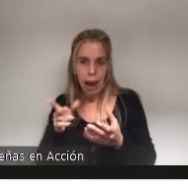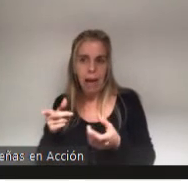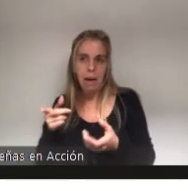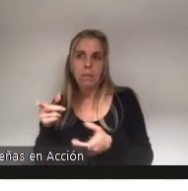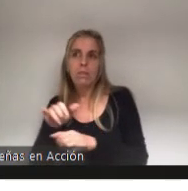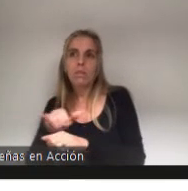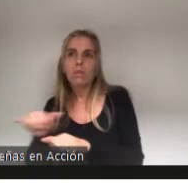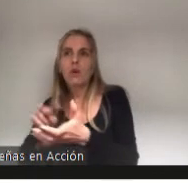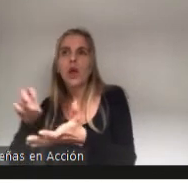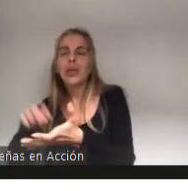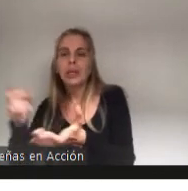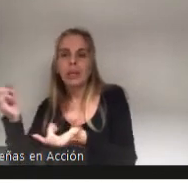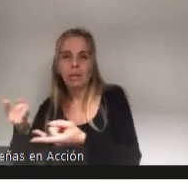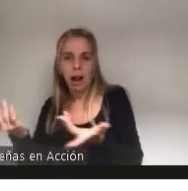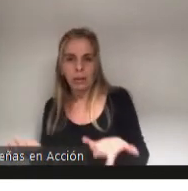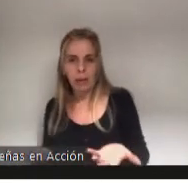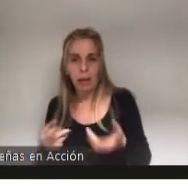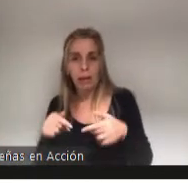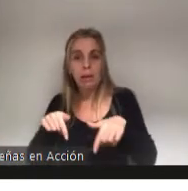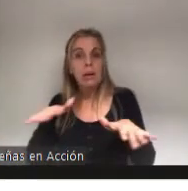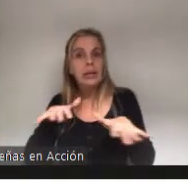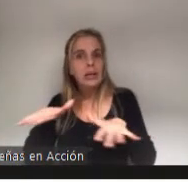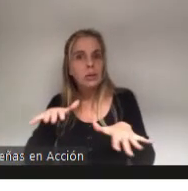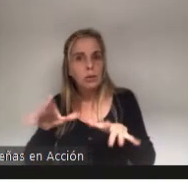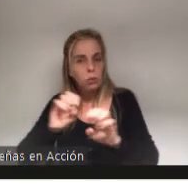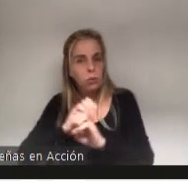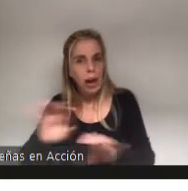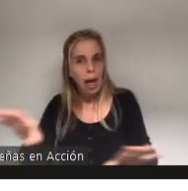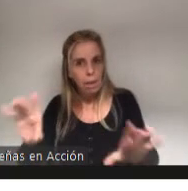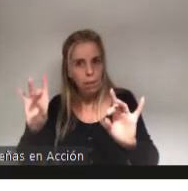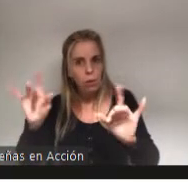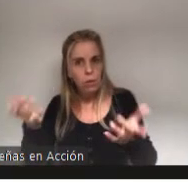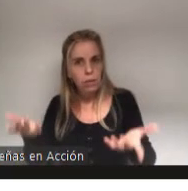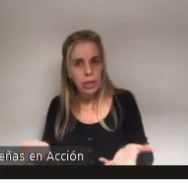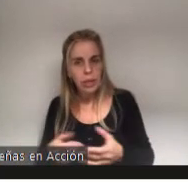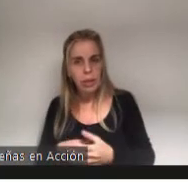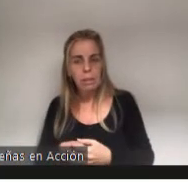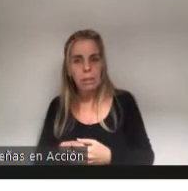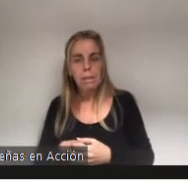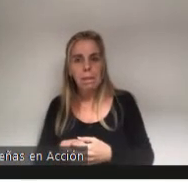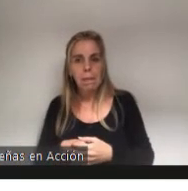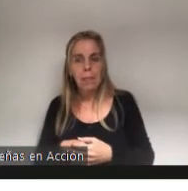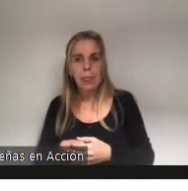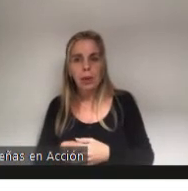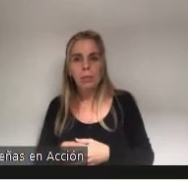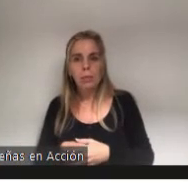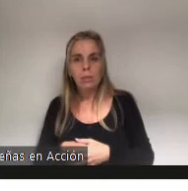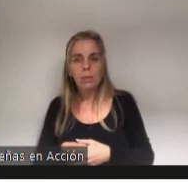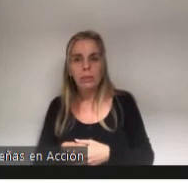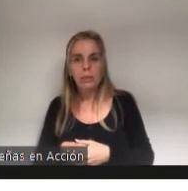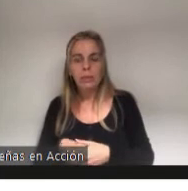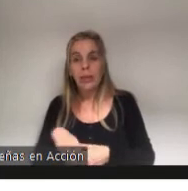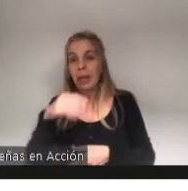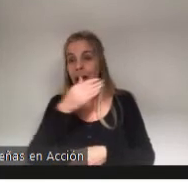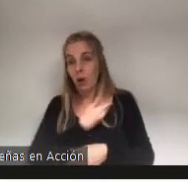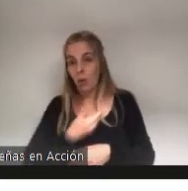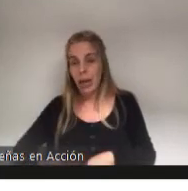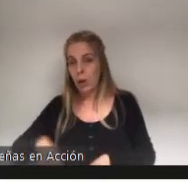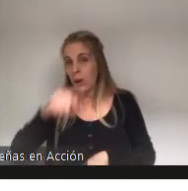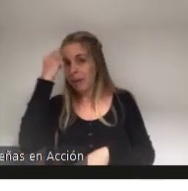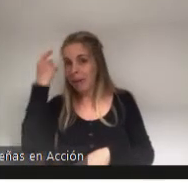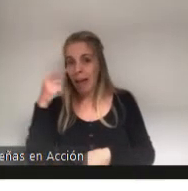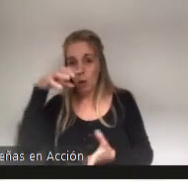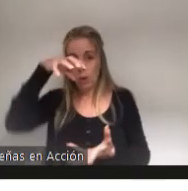ended up with their own existence. We are in a very serious situation, and I go back to the point, the